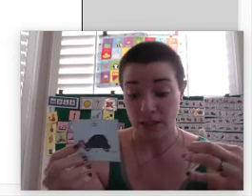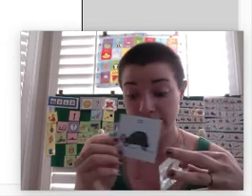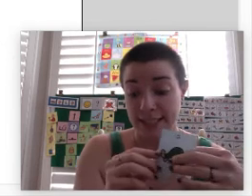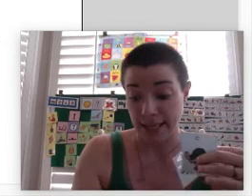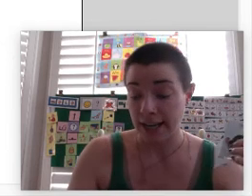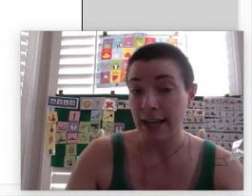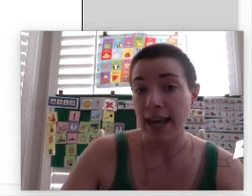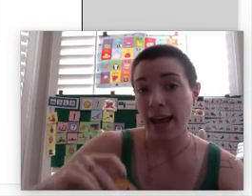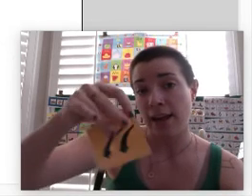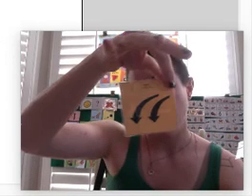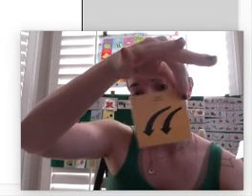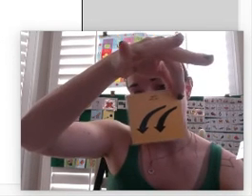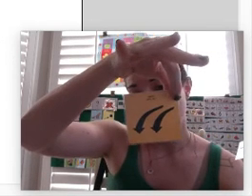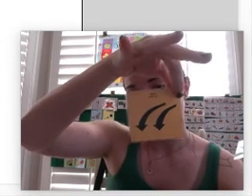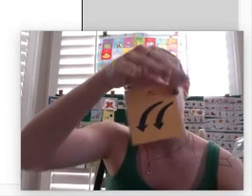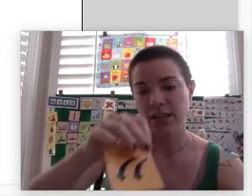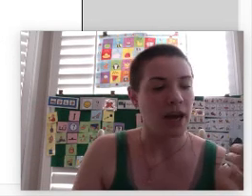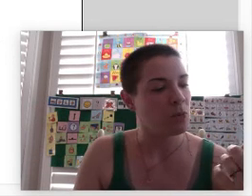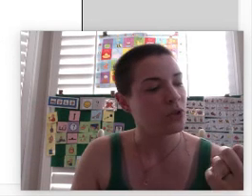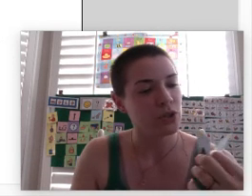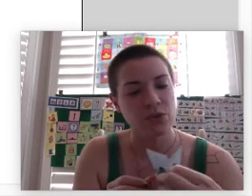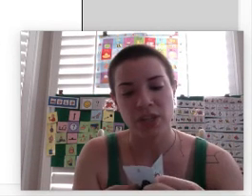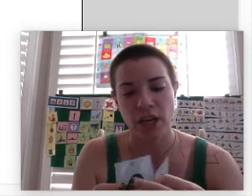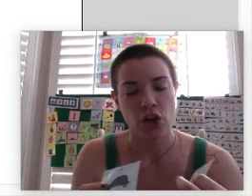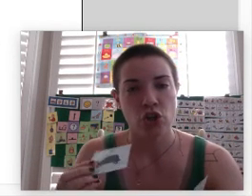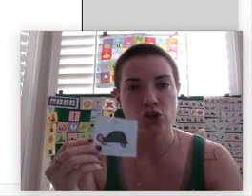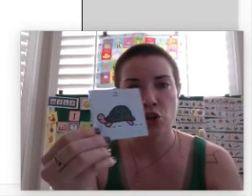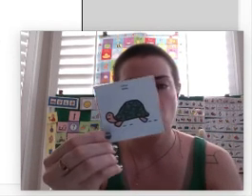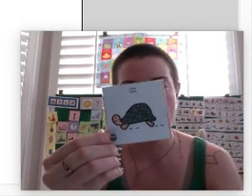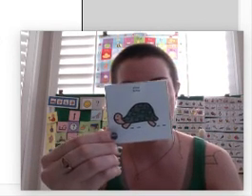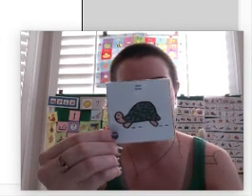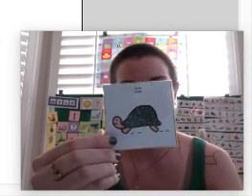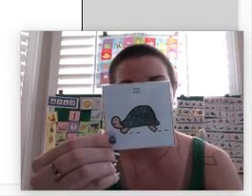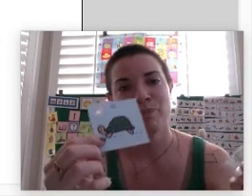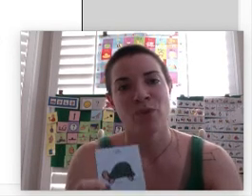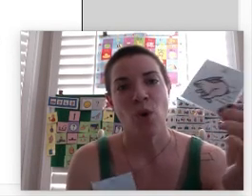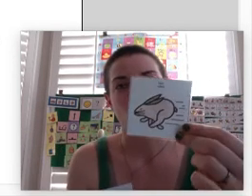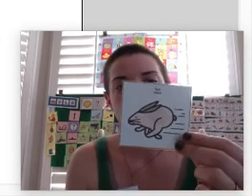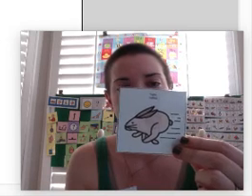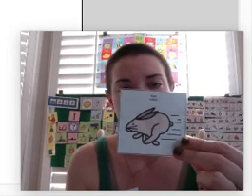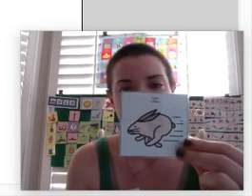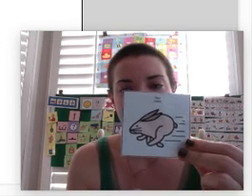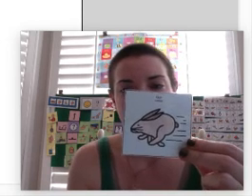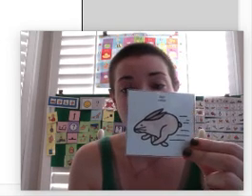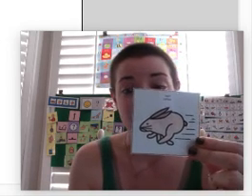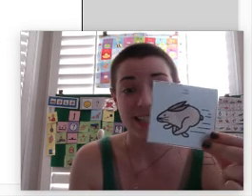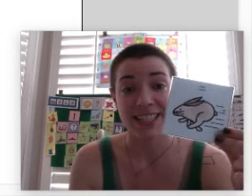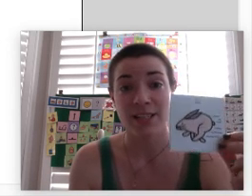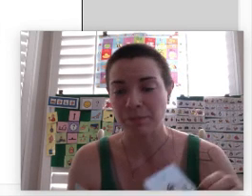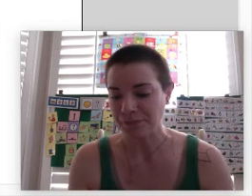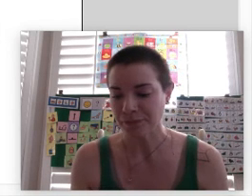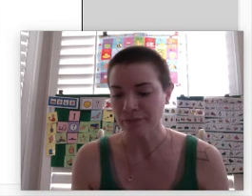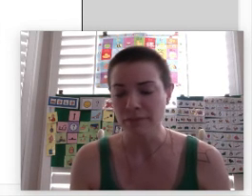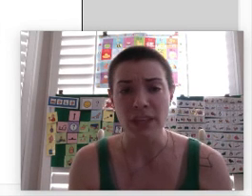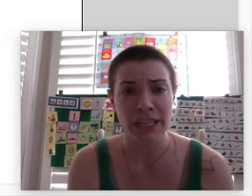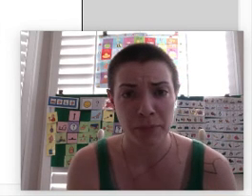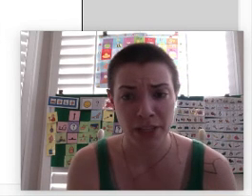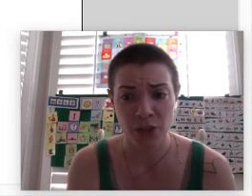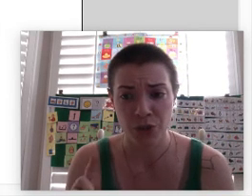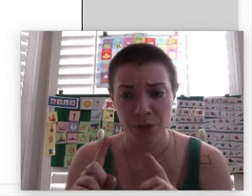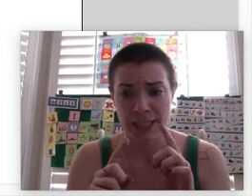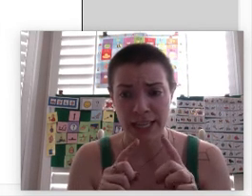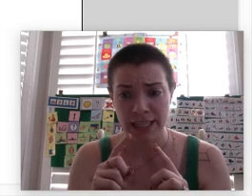to sing it again, but this time will you sing it slowly or will you sing it fast?